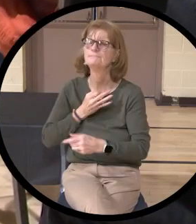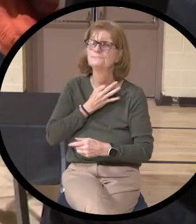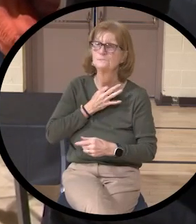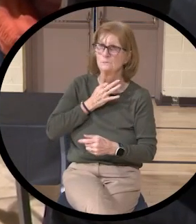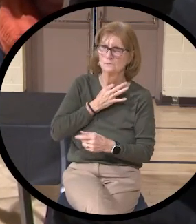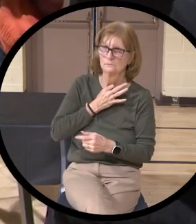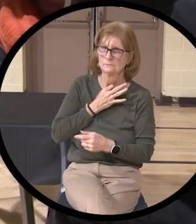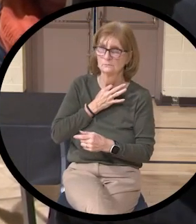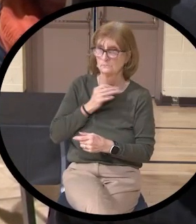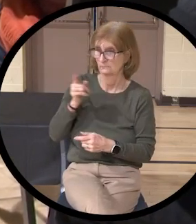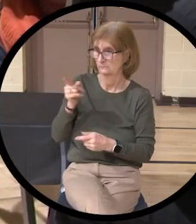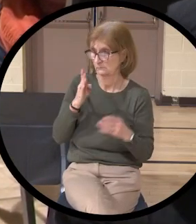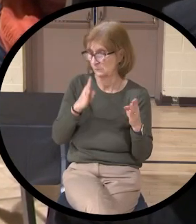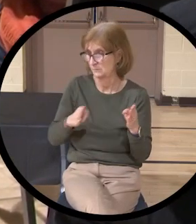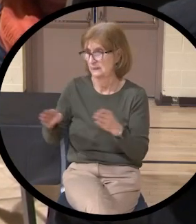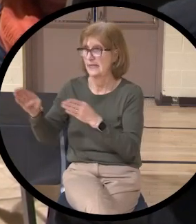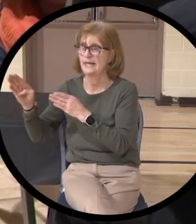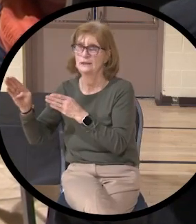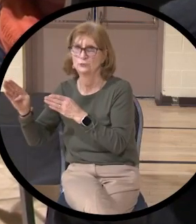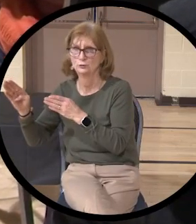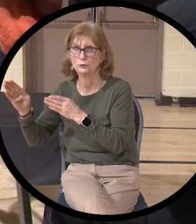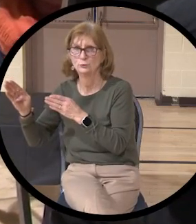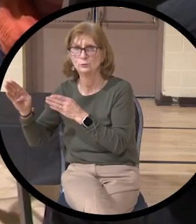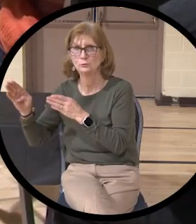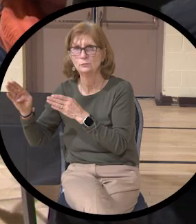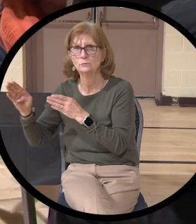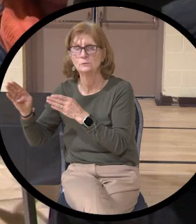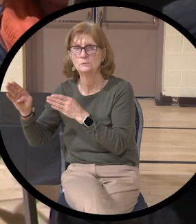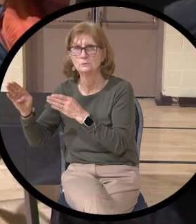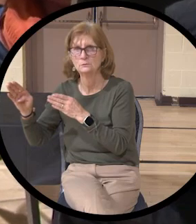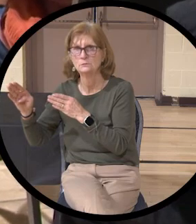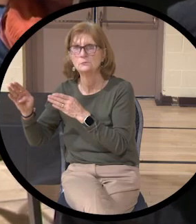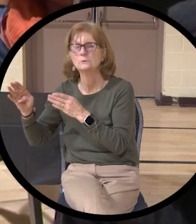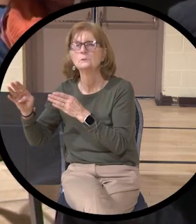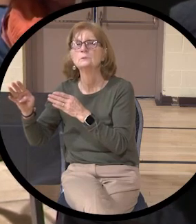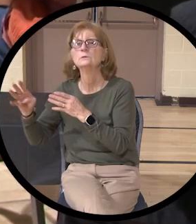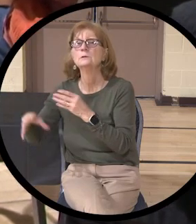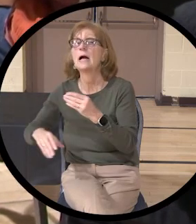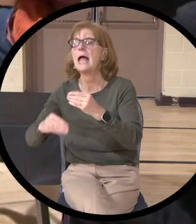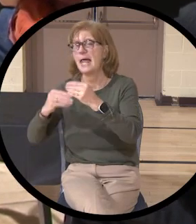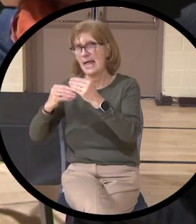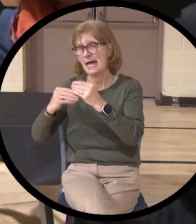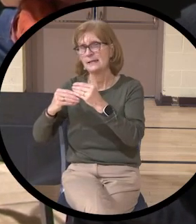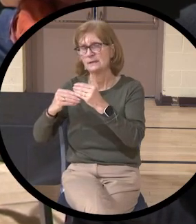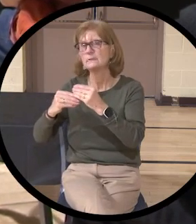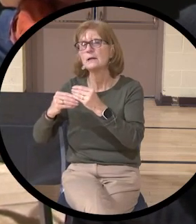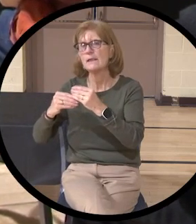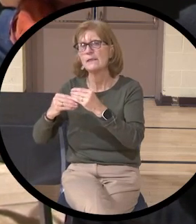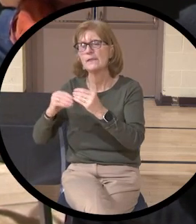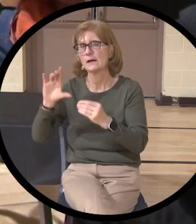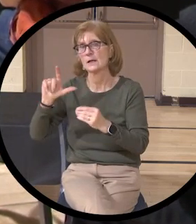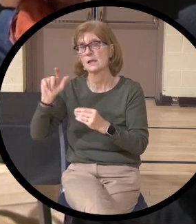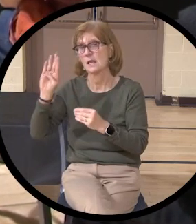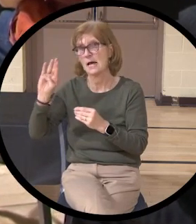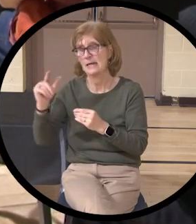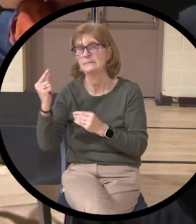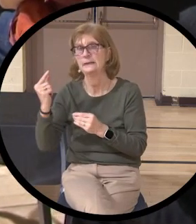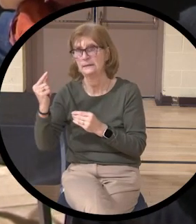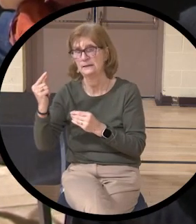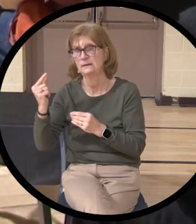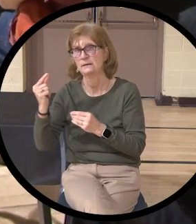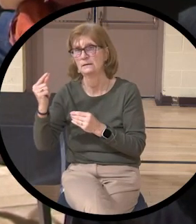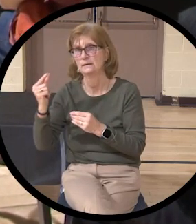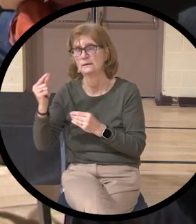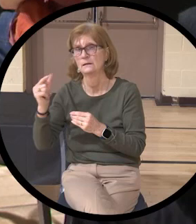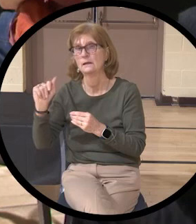plans to extend the climbing lane from Lawrenceville to